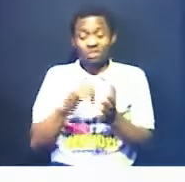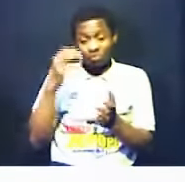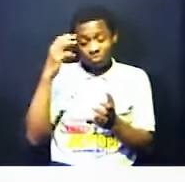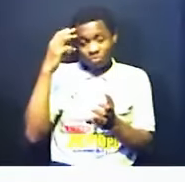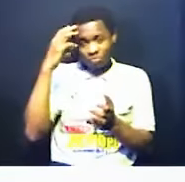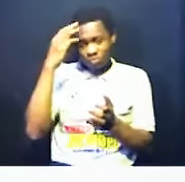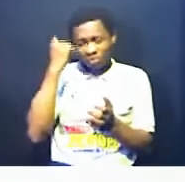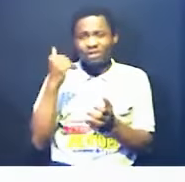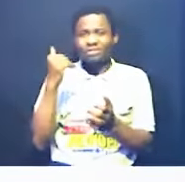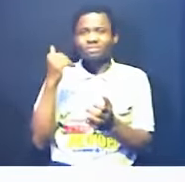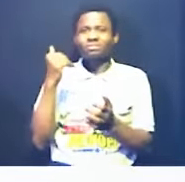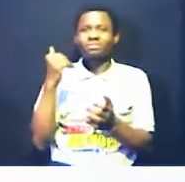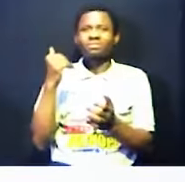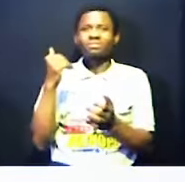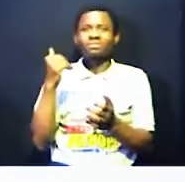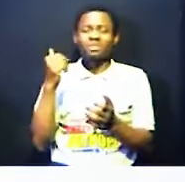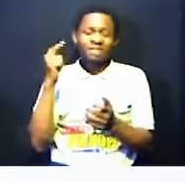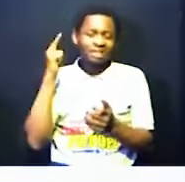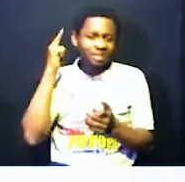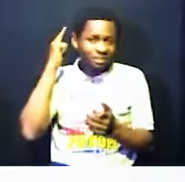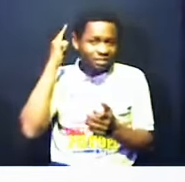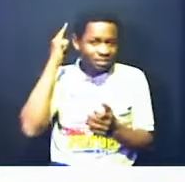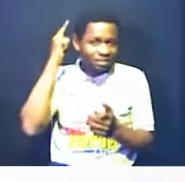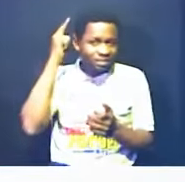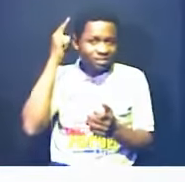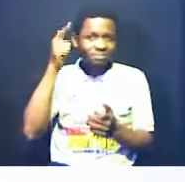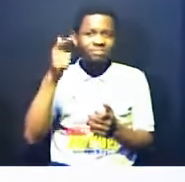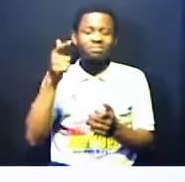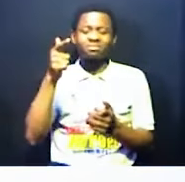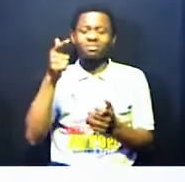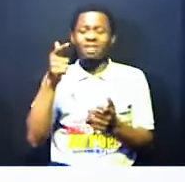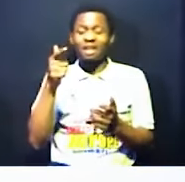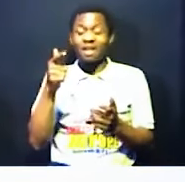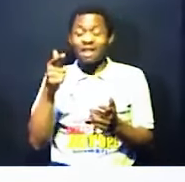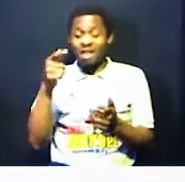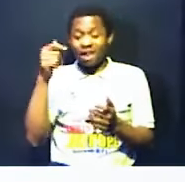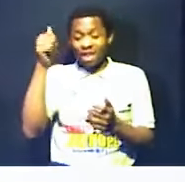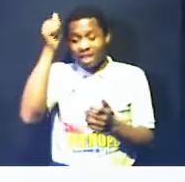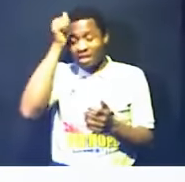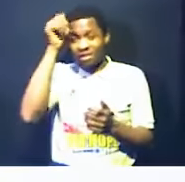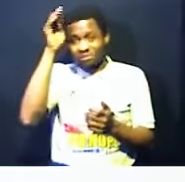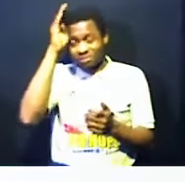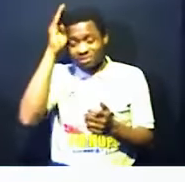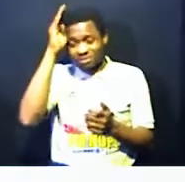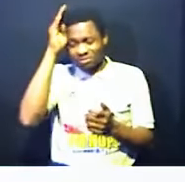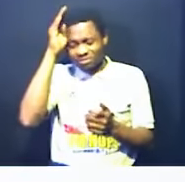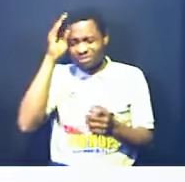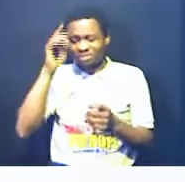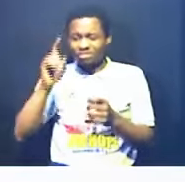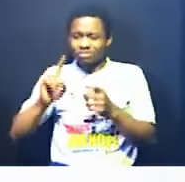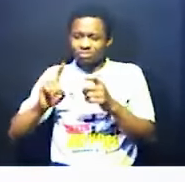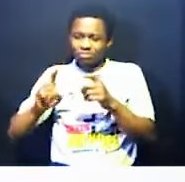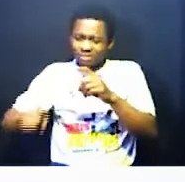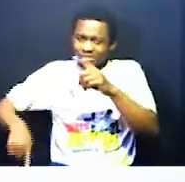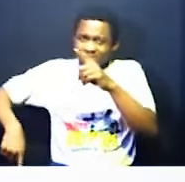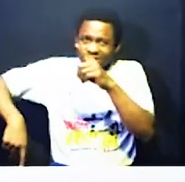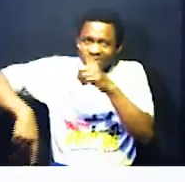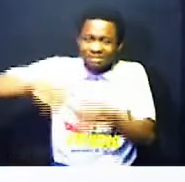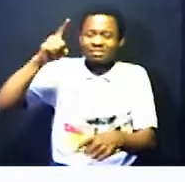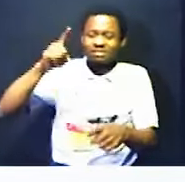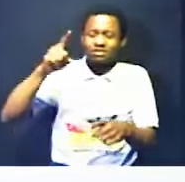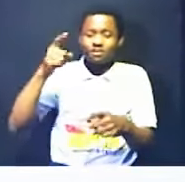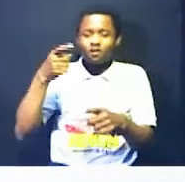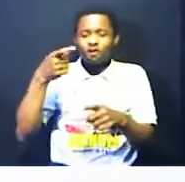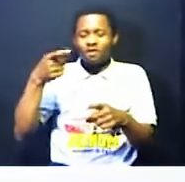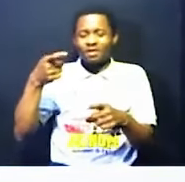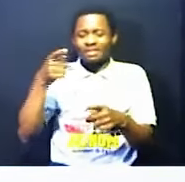and conspired against him and chased him out of Israel and from his throne. And so what David and I found